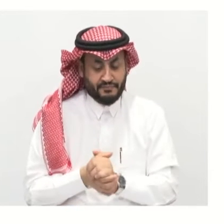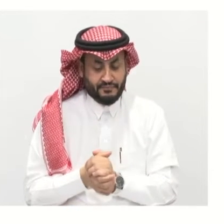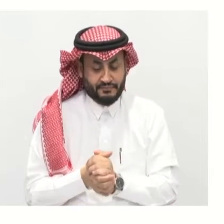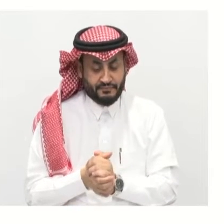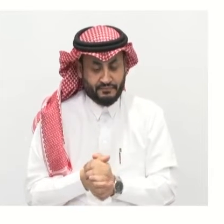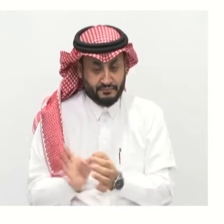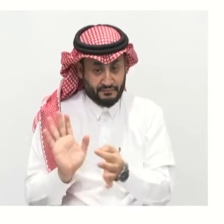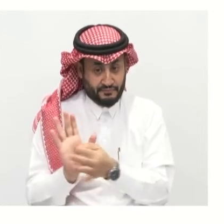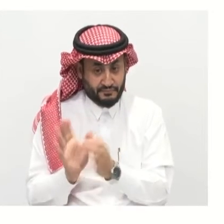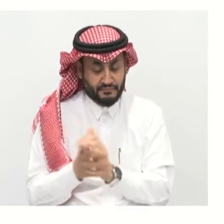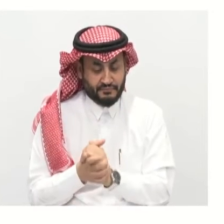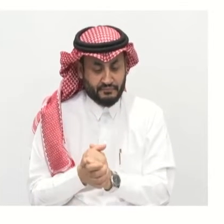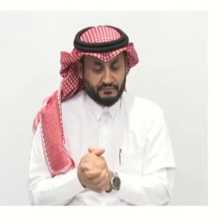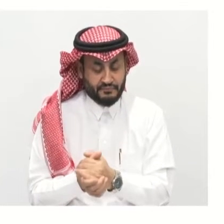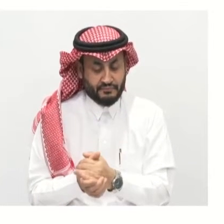Full stop.